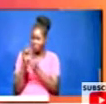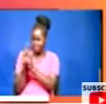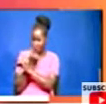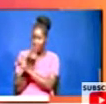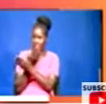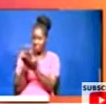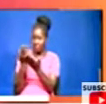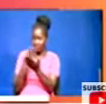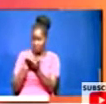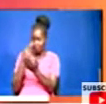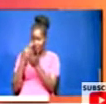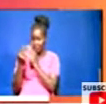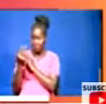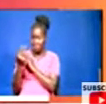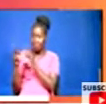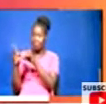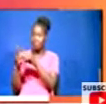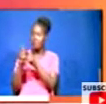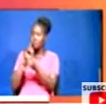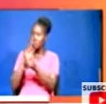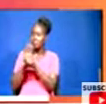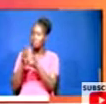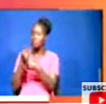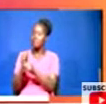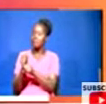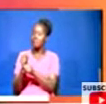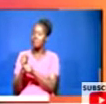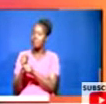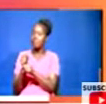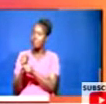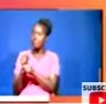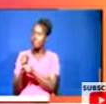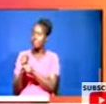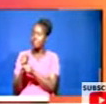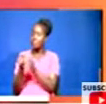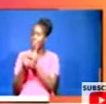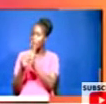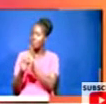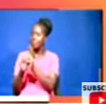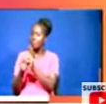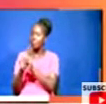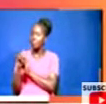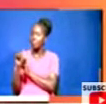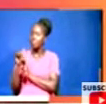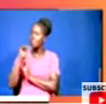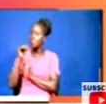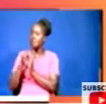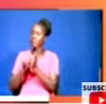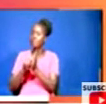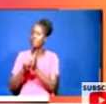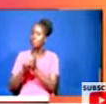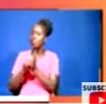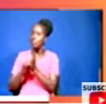my view. According to the promise he was making, mm-hmm. he's showing that it's not just a matter of